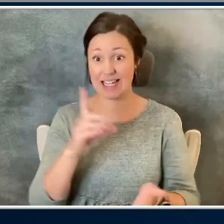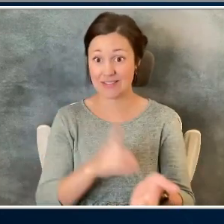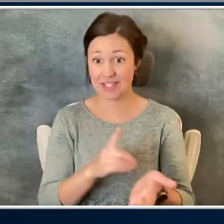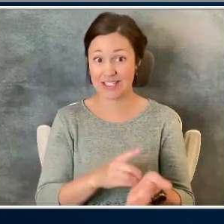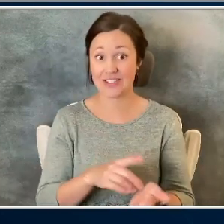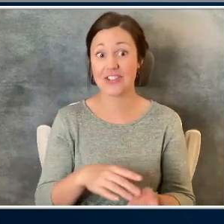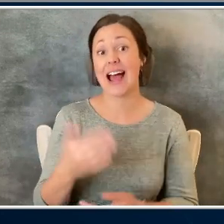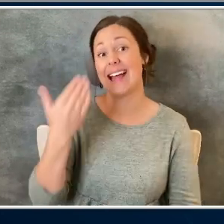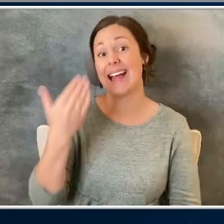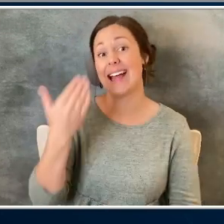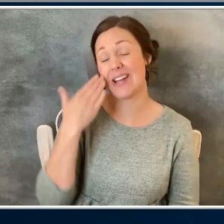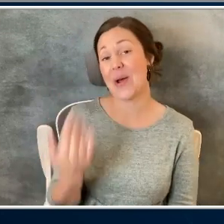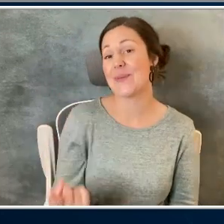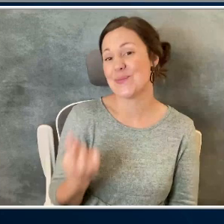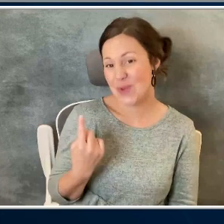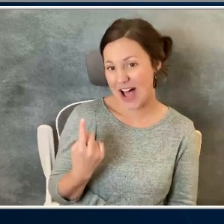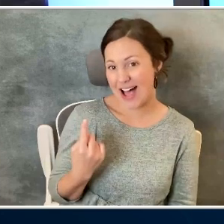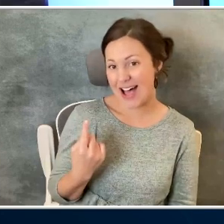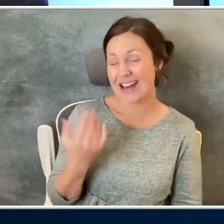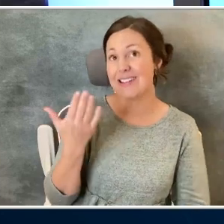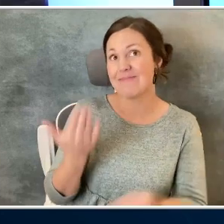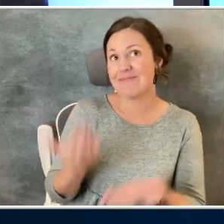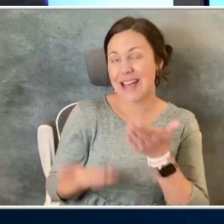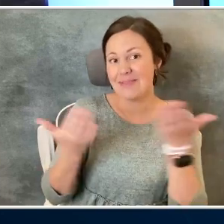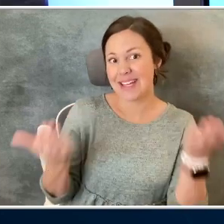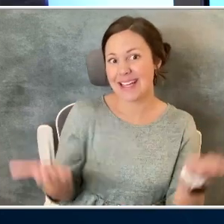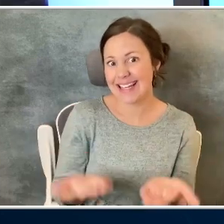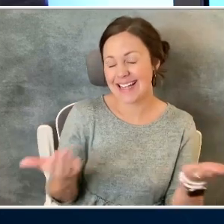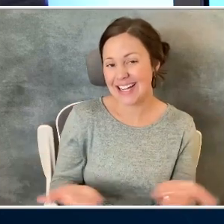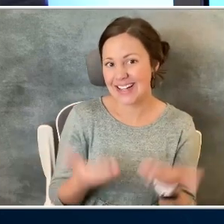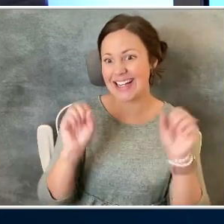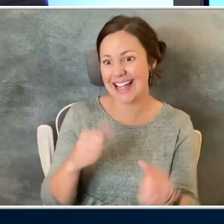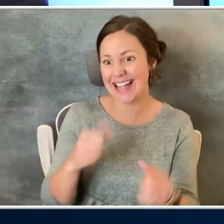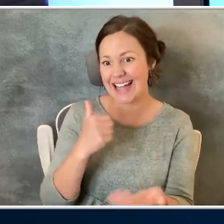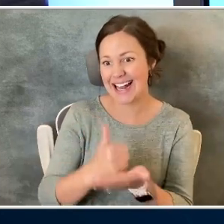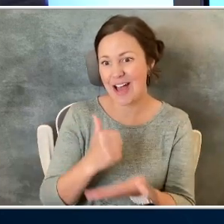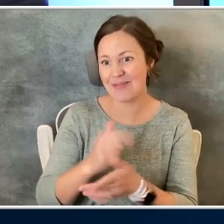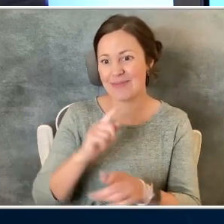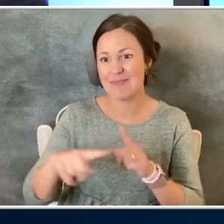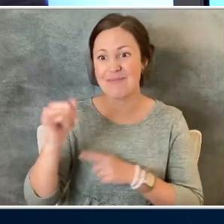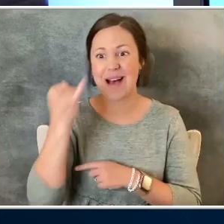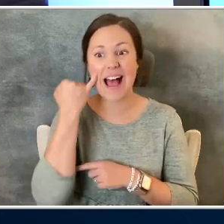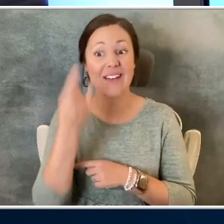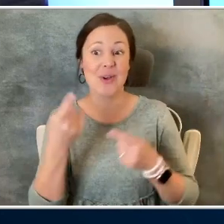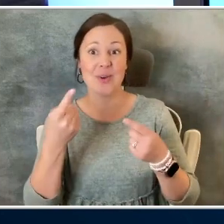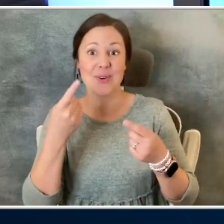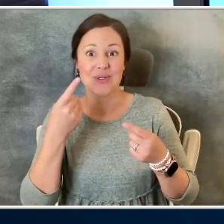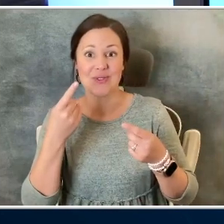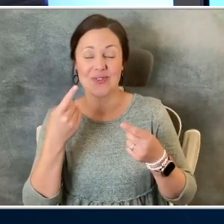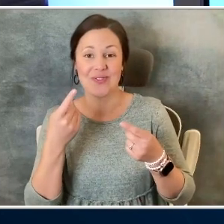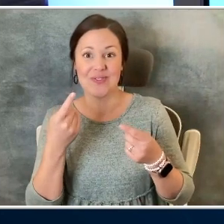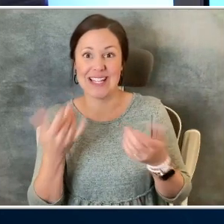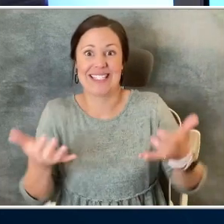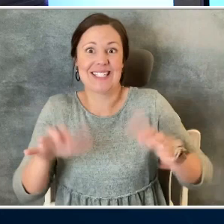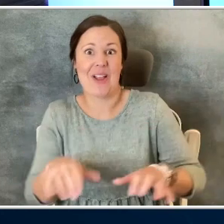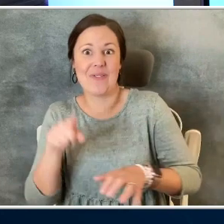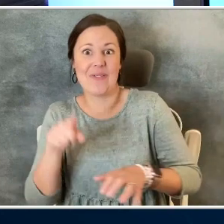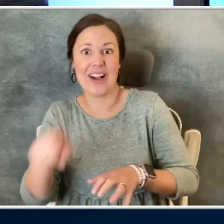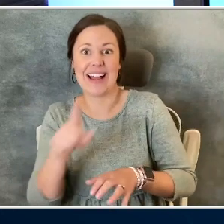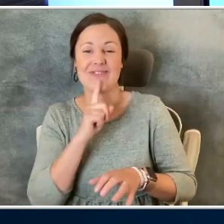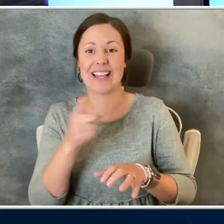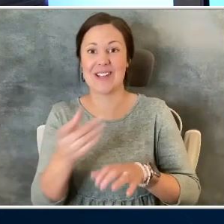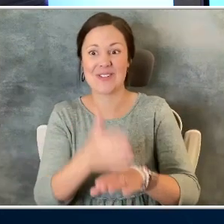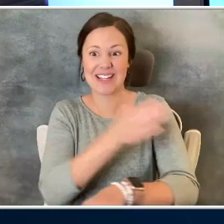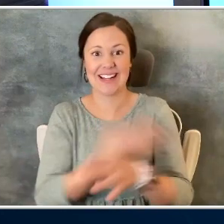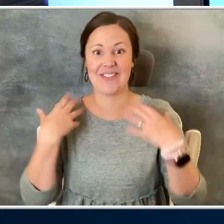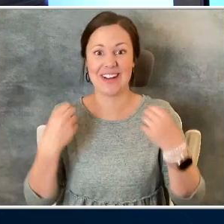here in the studio that can help you. But if you don't and you just make a speedy recovery, we're very grateful for you being here today. And Wendy, Thank you.